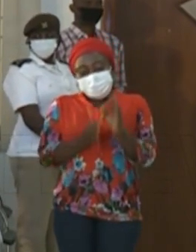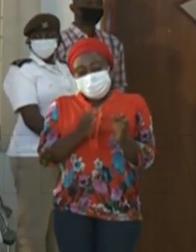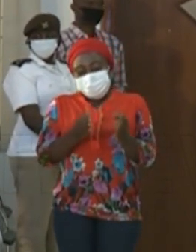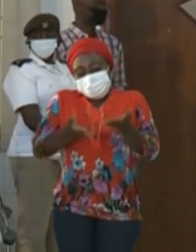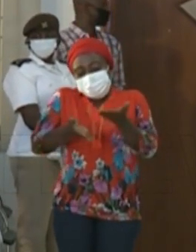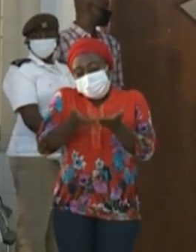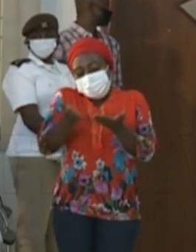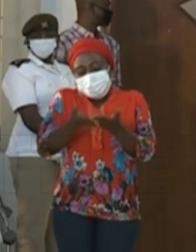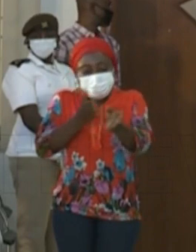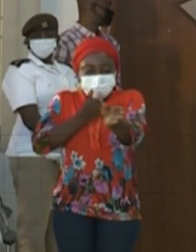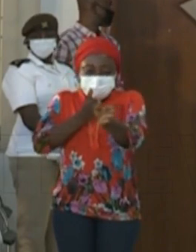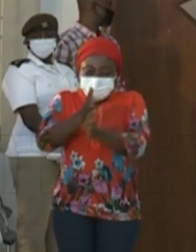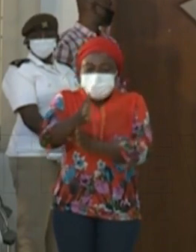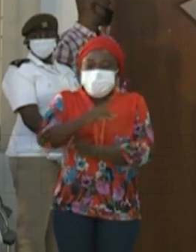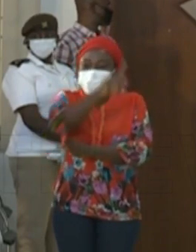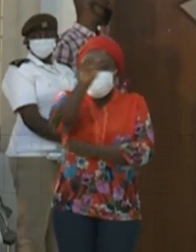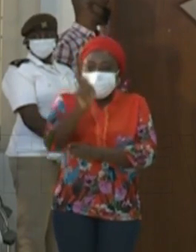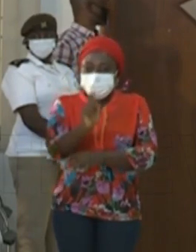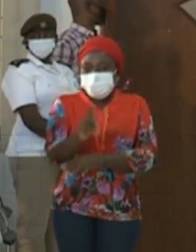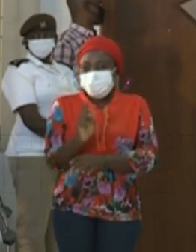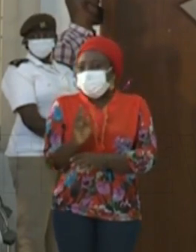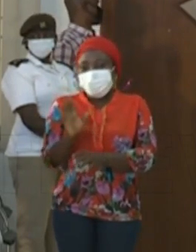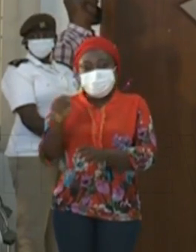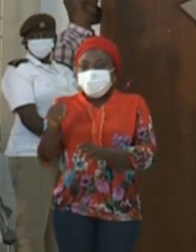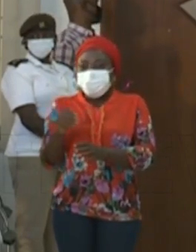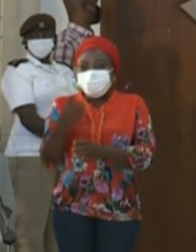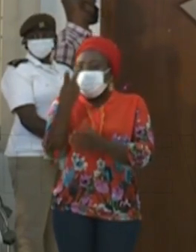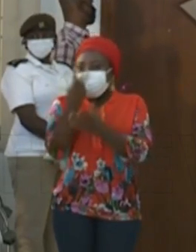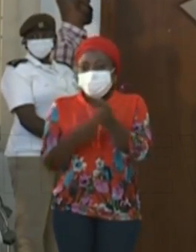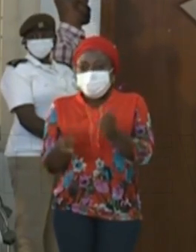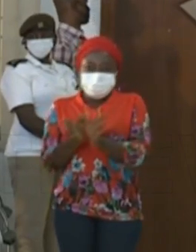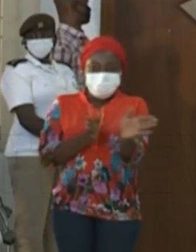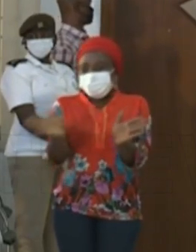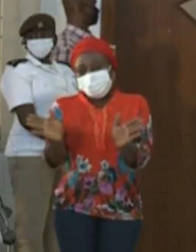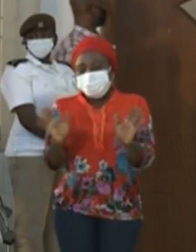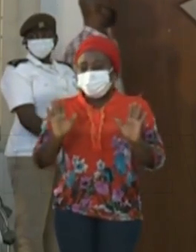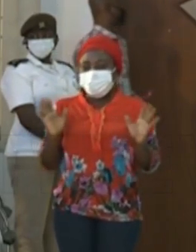simple, direct questions, no double-barreled questions,